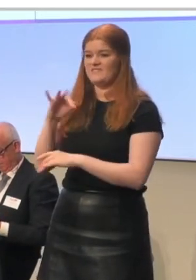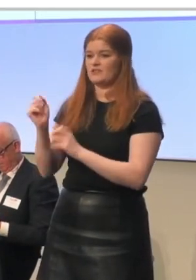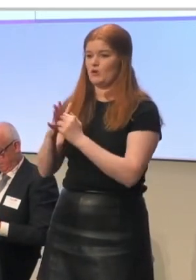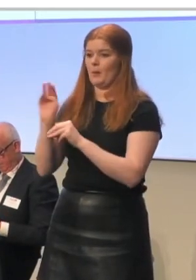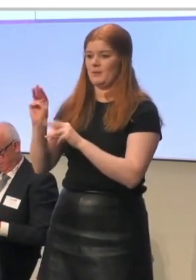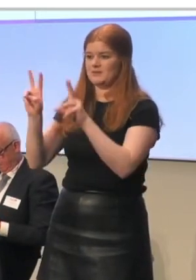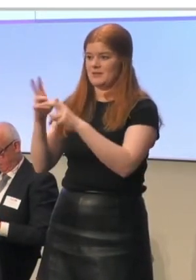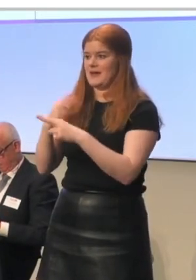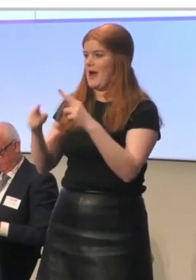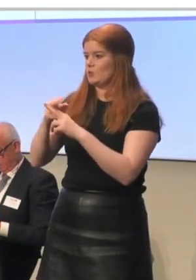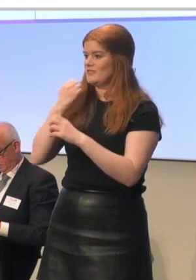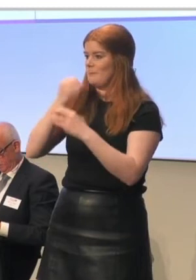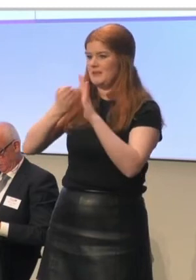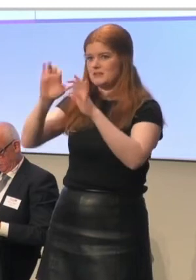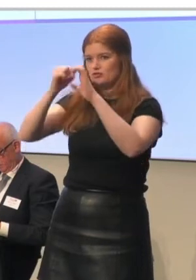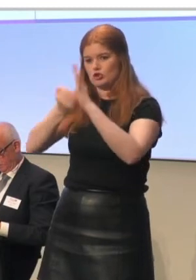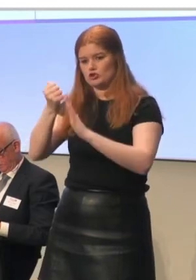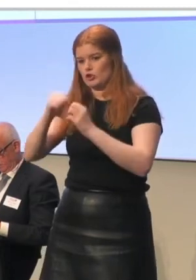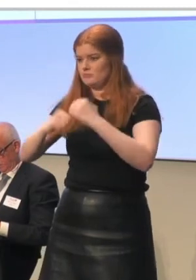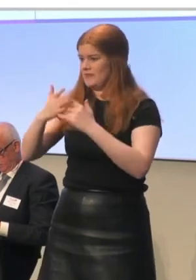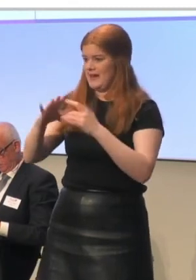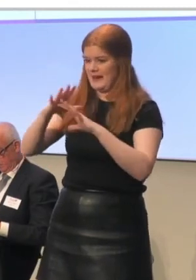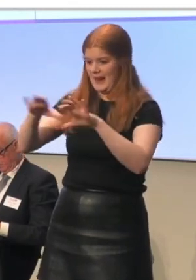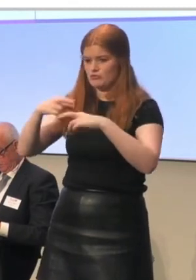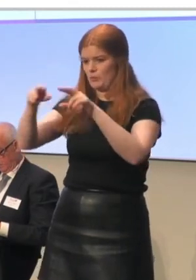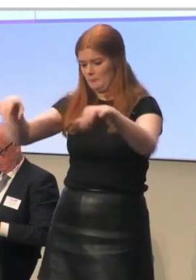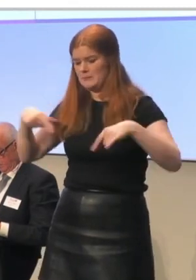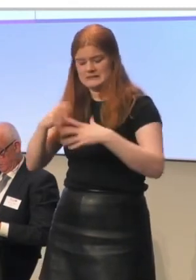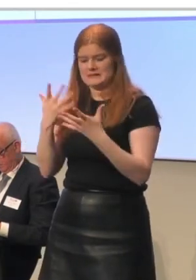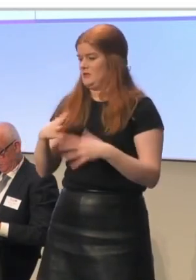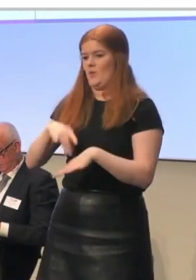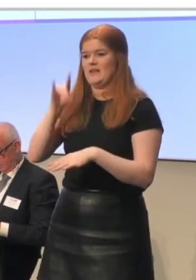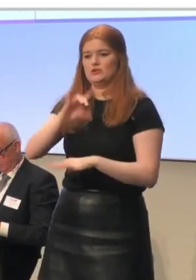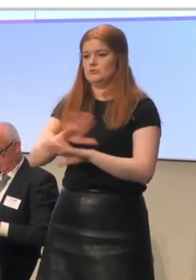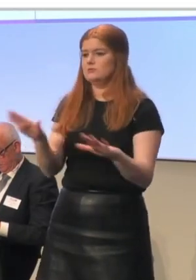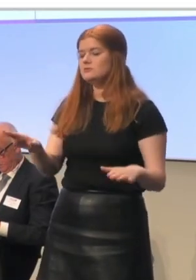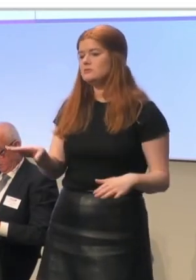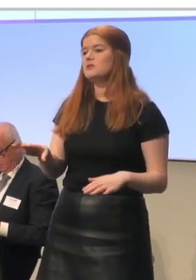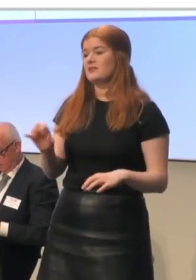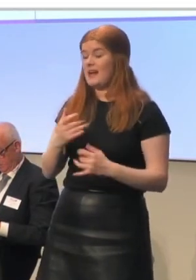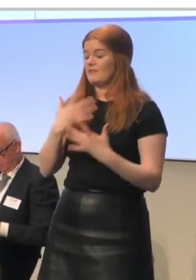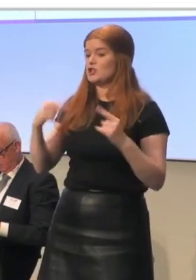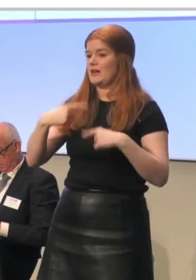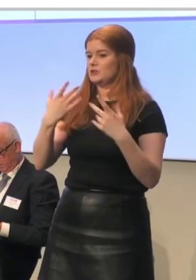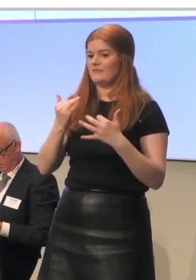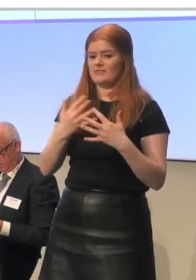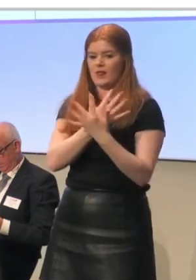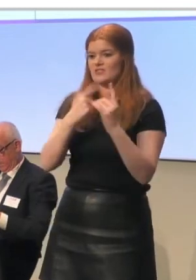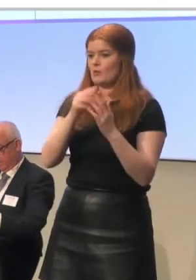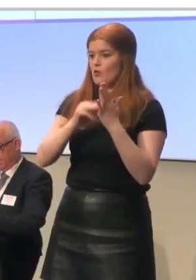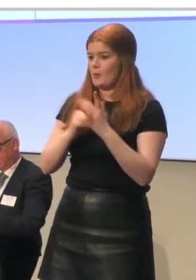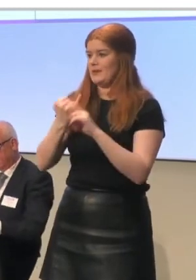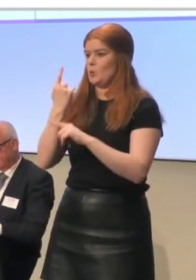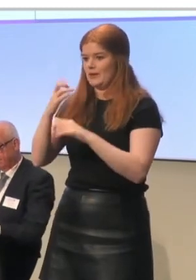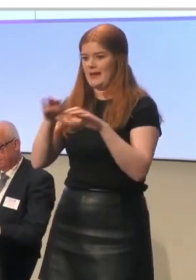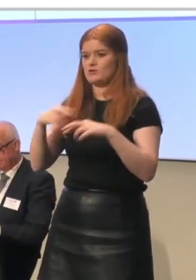very outdated buildings and structures and organisation of classrooms. There was a lot of challenge around running multiple programmes within a same